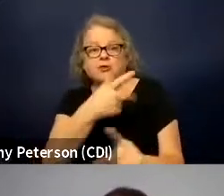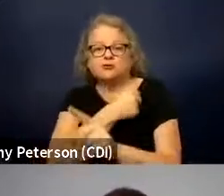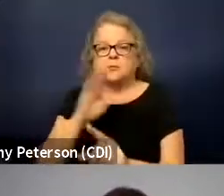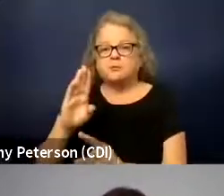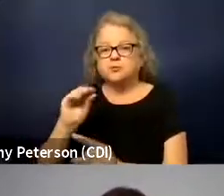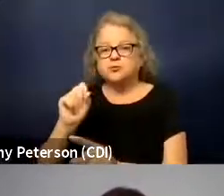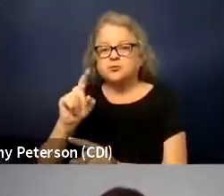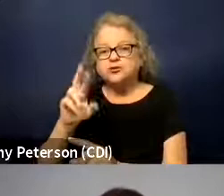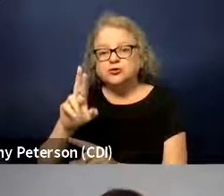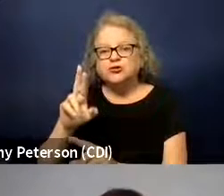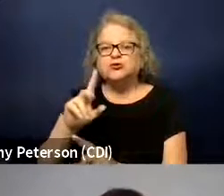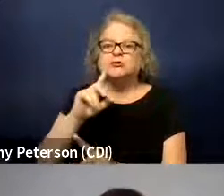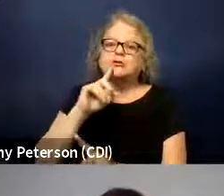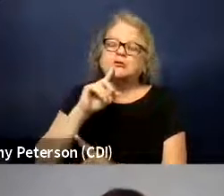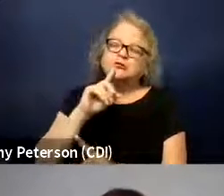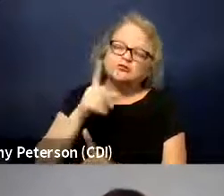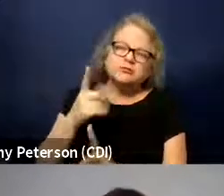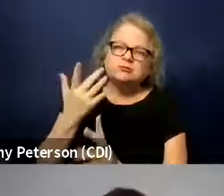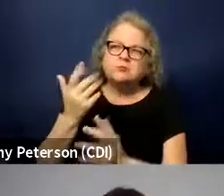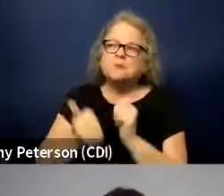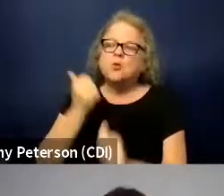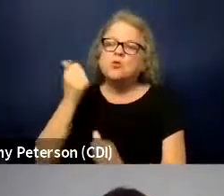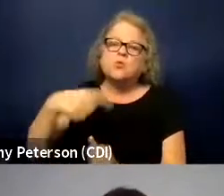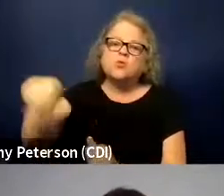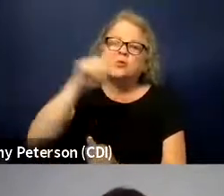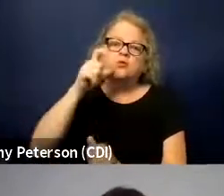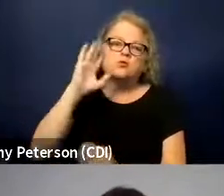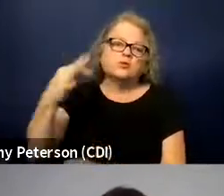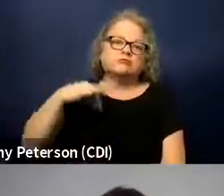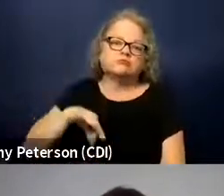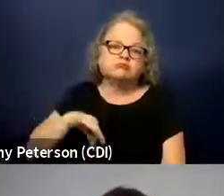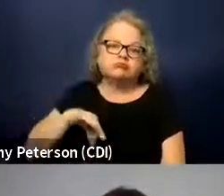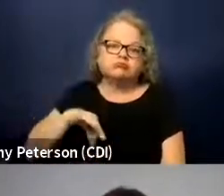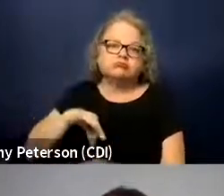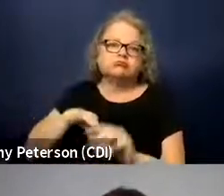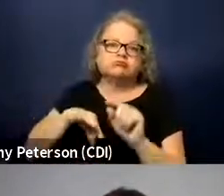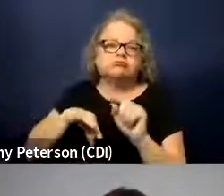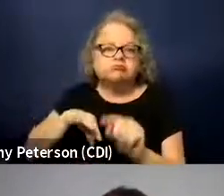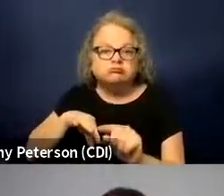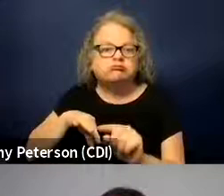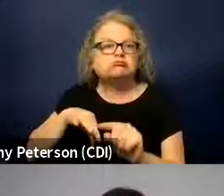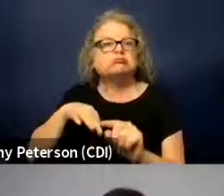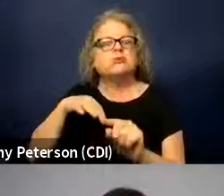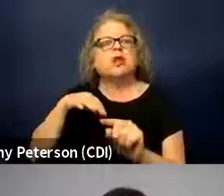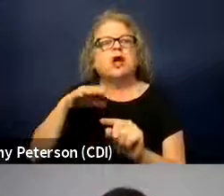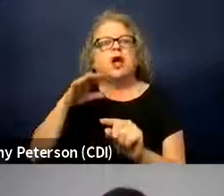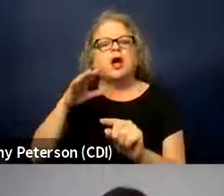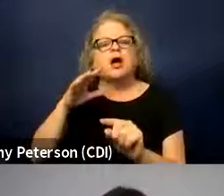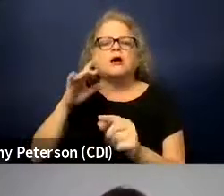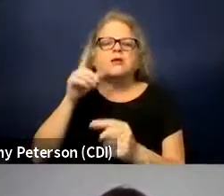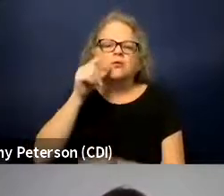people who are currently undergoing cancer treatment with radiation or with